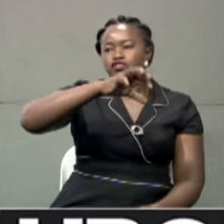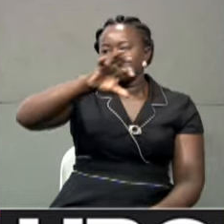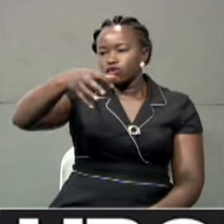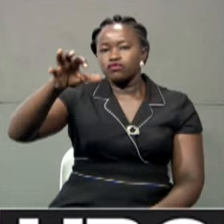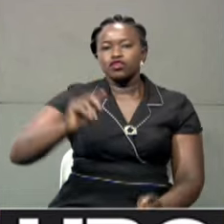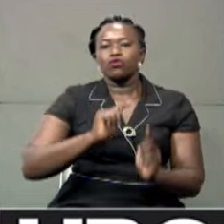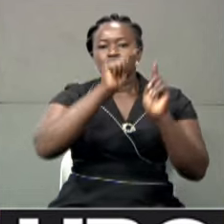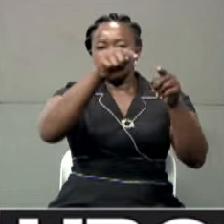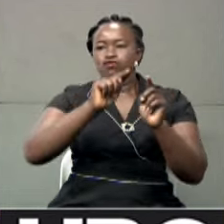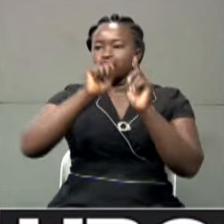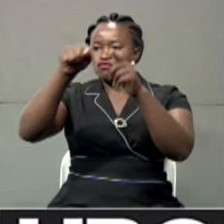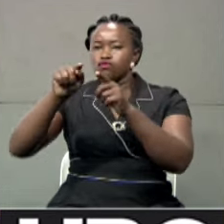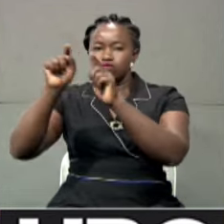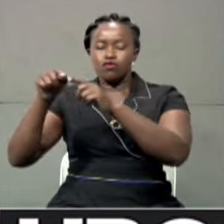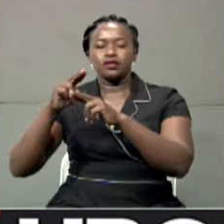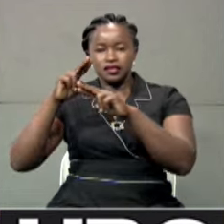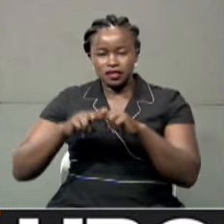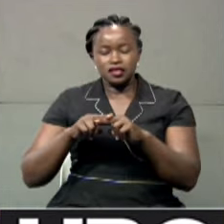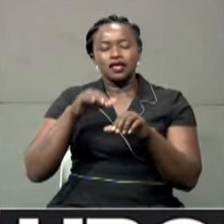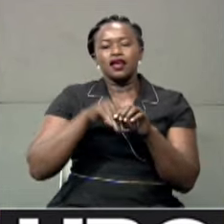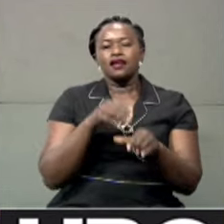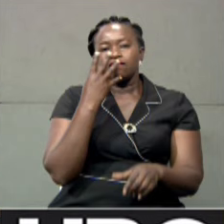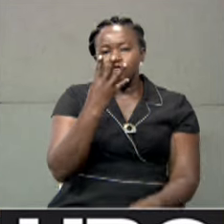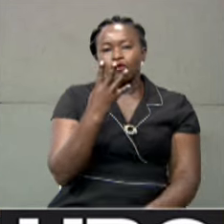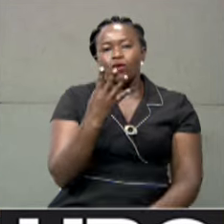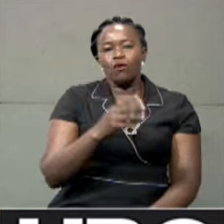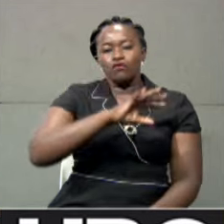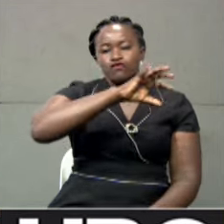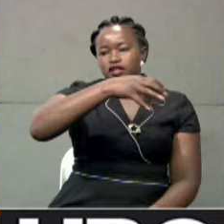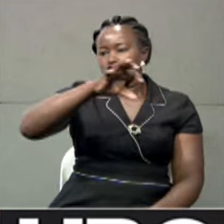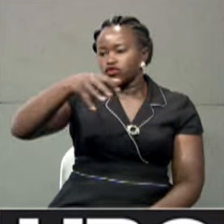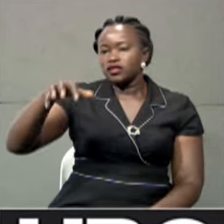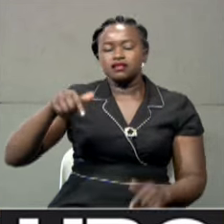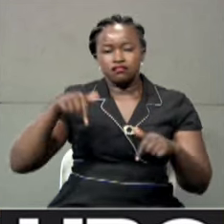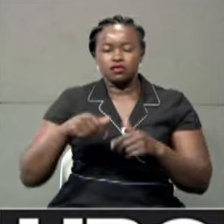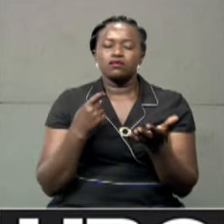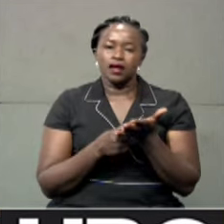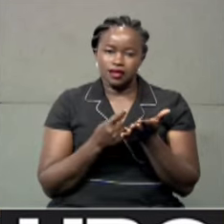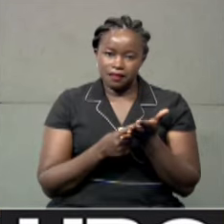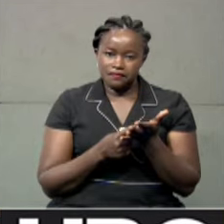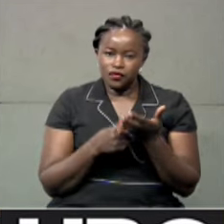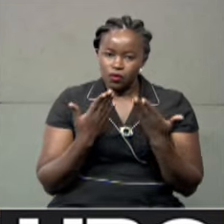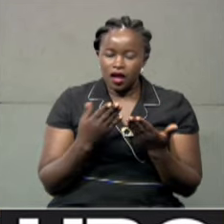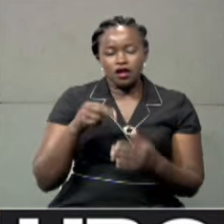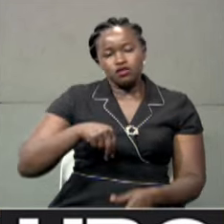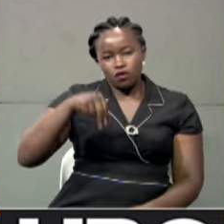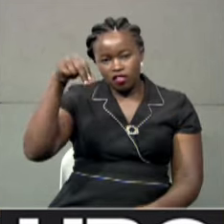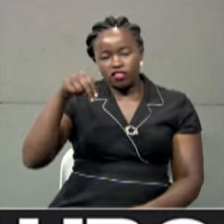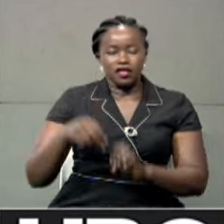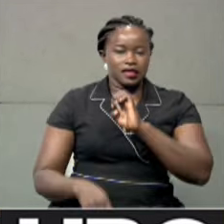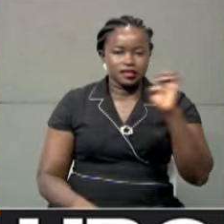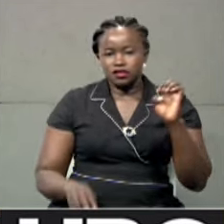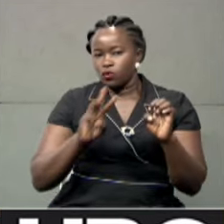sittings that will cover four traditional regions in Uganda, that is North,